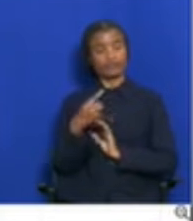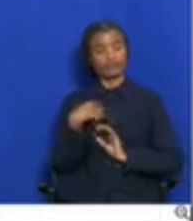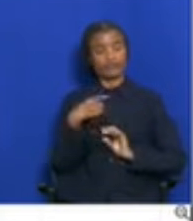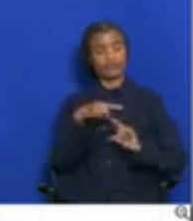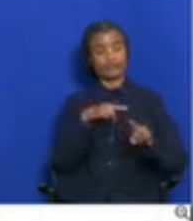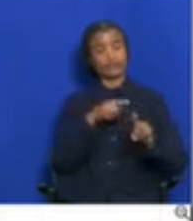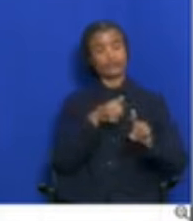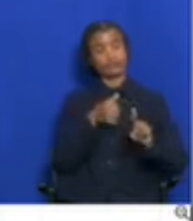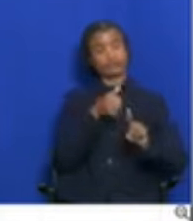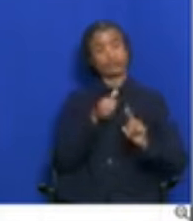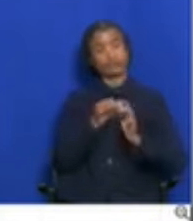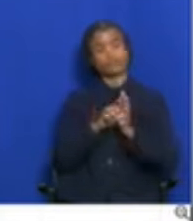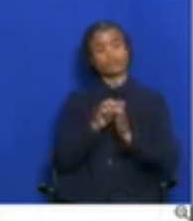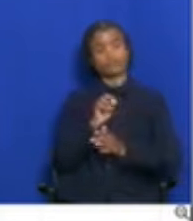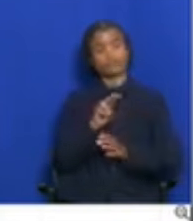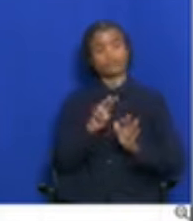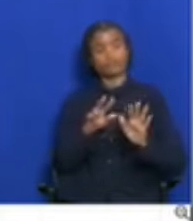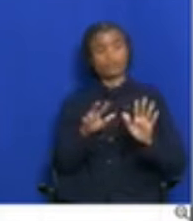28(1)A.